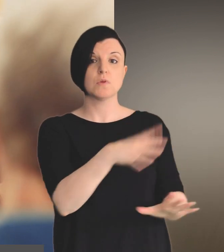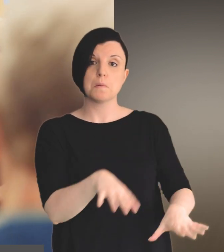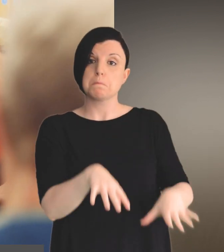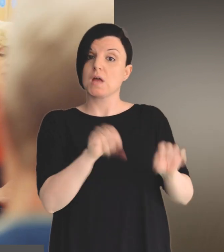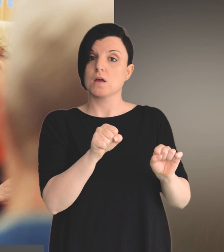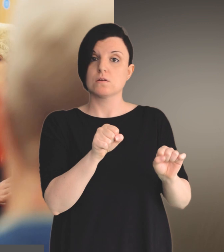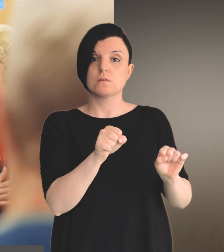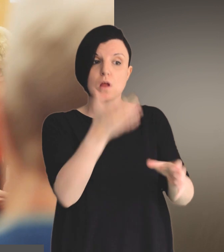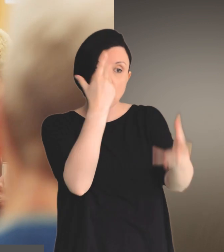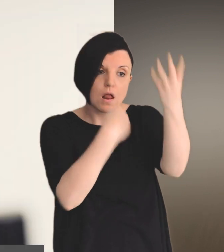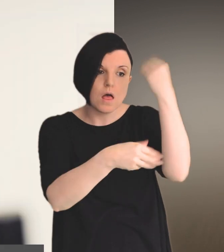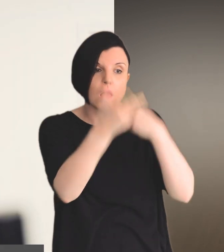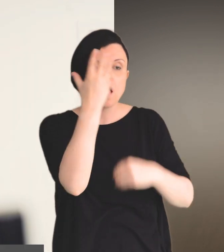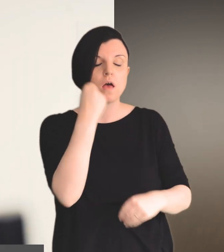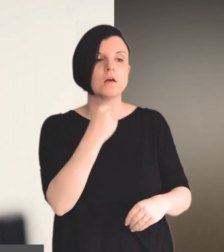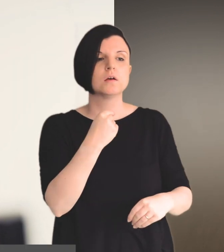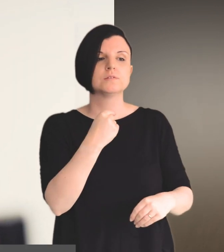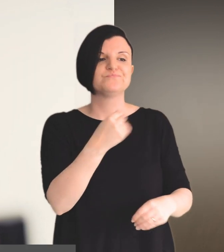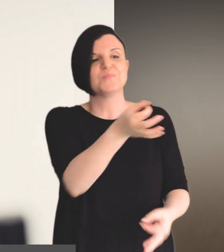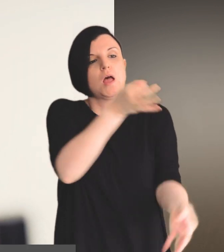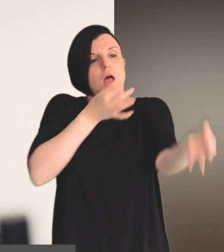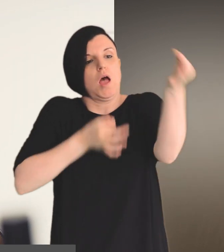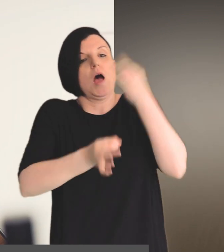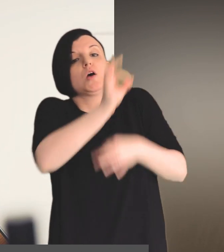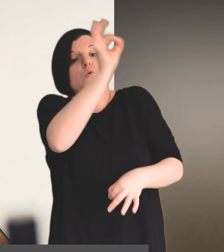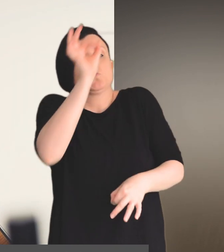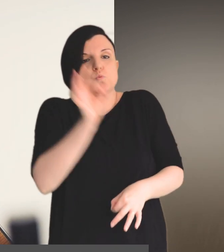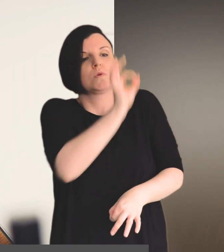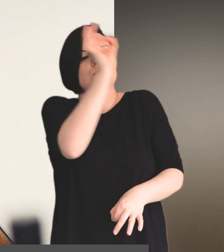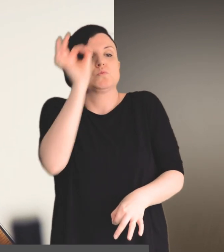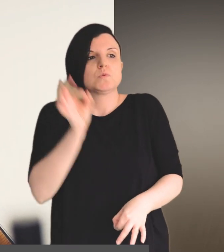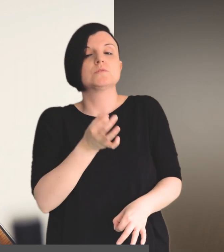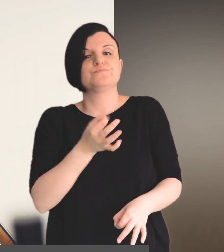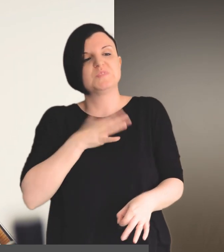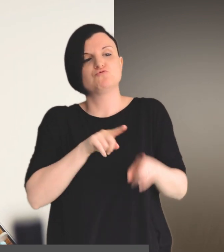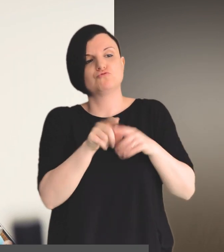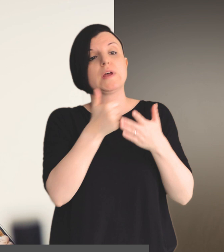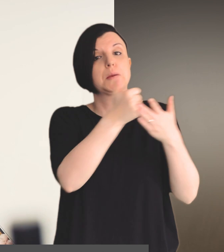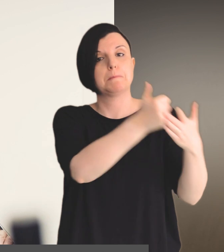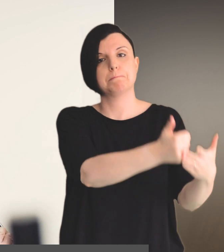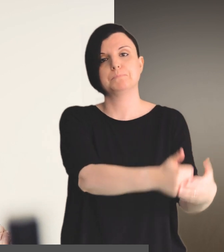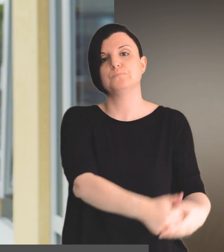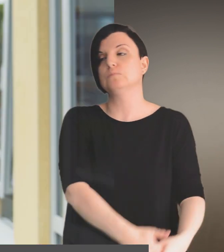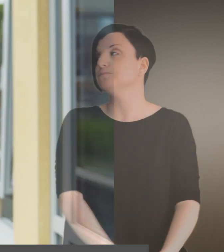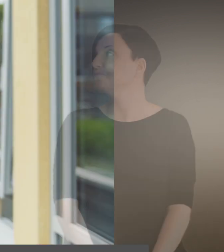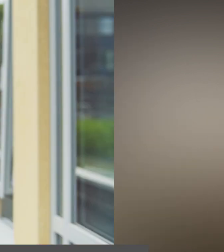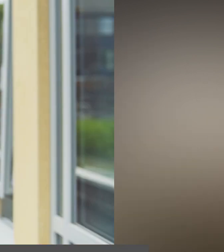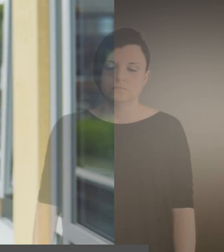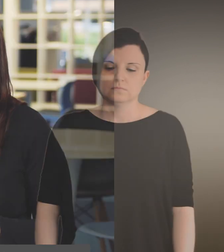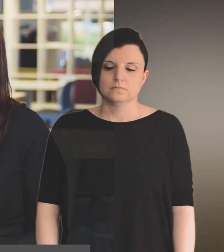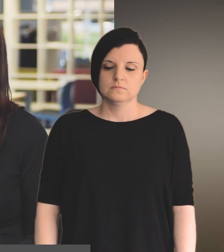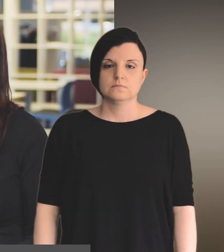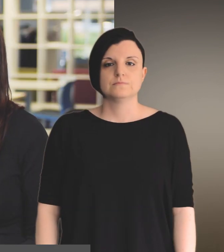Of course, with these first steps, there's a lot of questions that come up. I try to help him answer the questions that he might